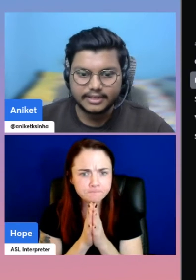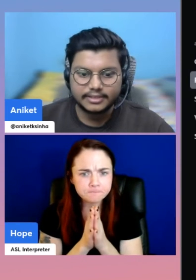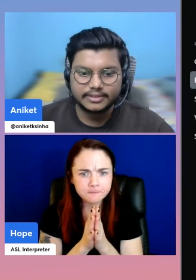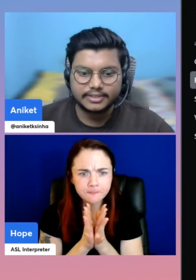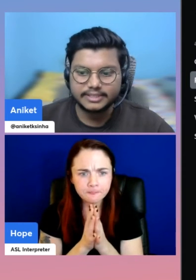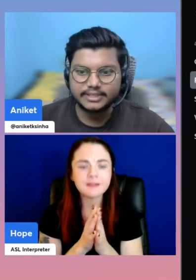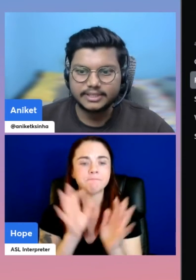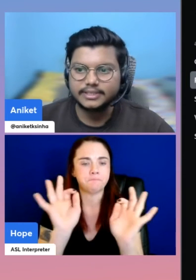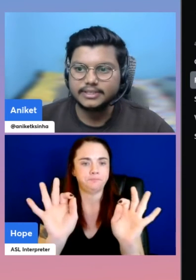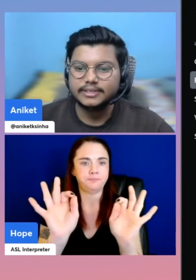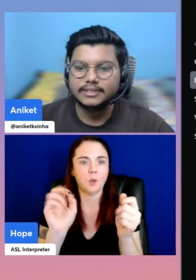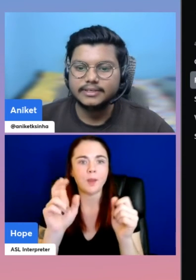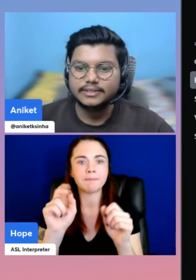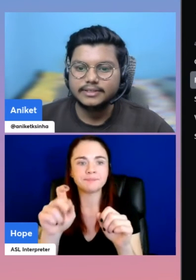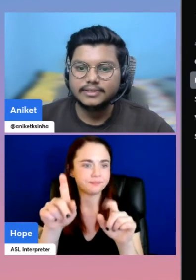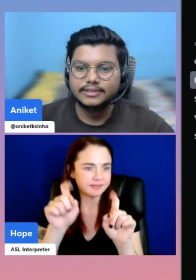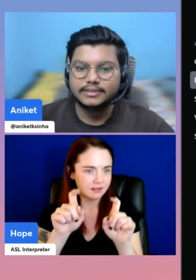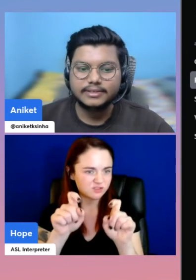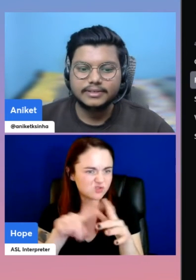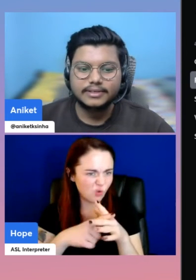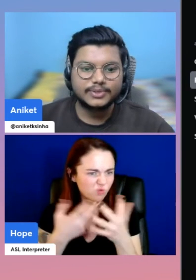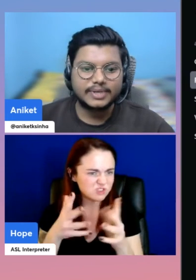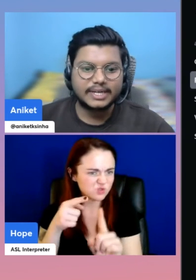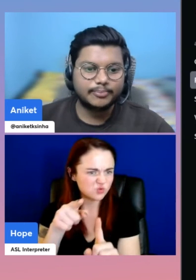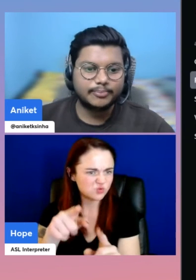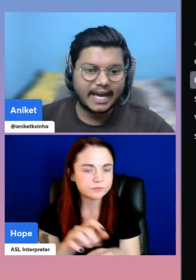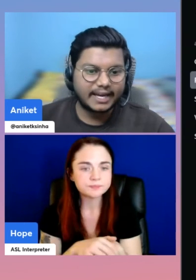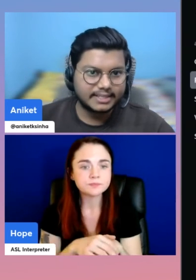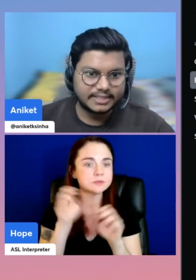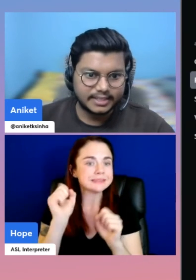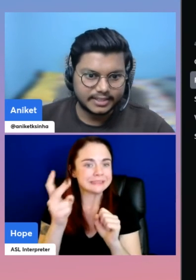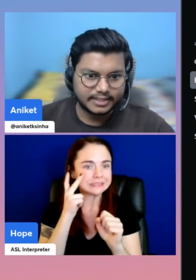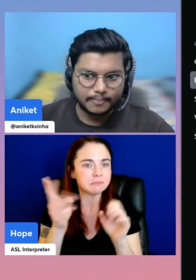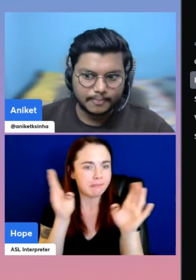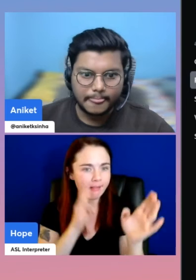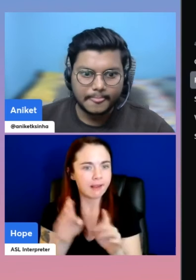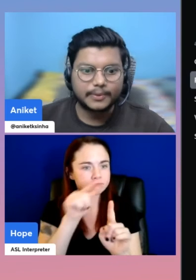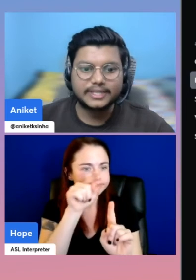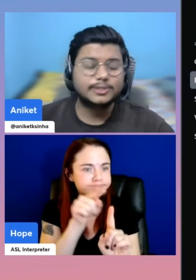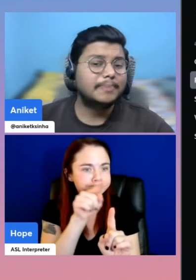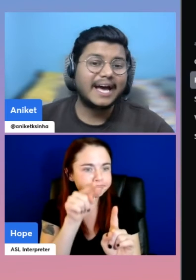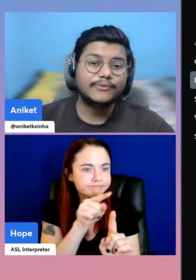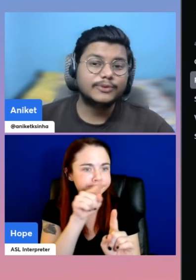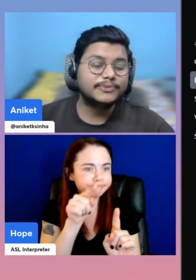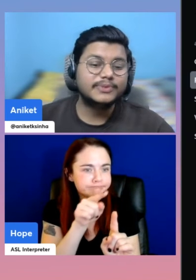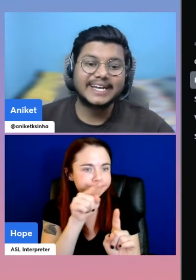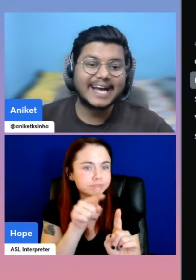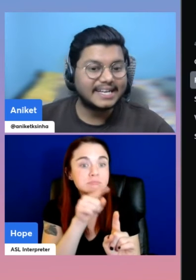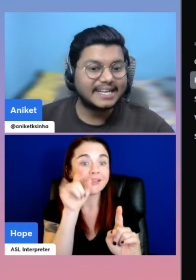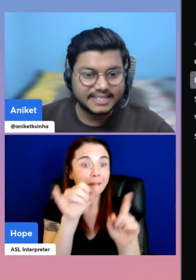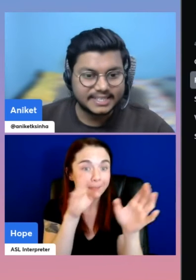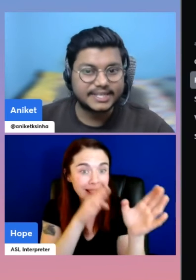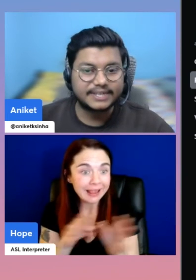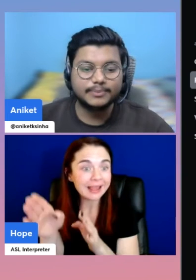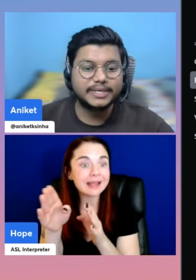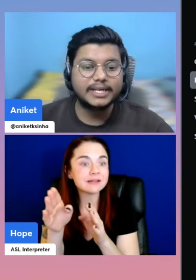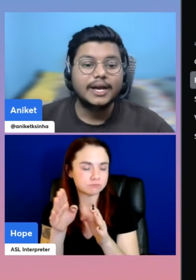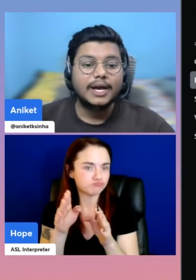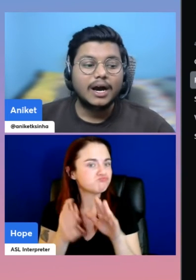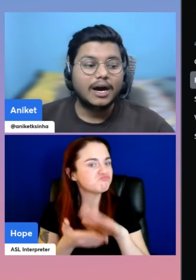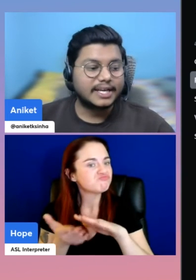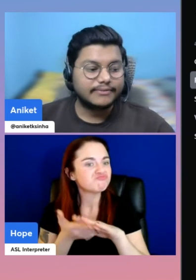Yeah, it has started. So you can see the plan has started now. Okay, so the plan would be working as it is. It